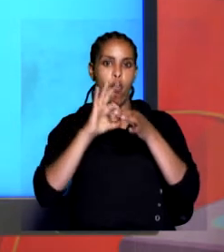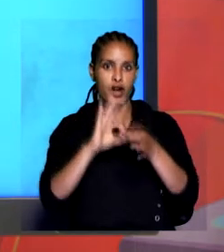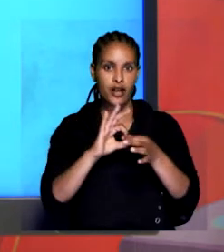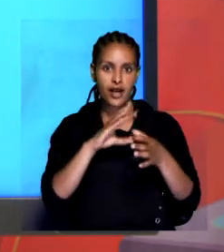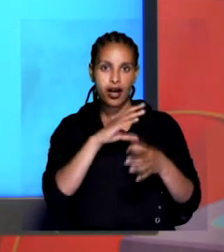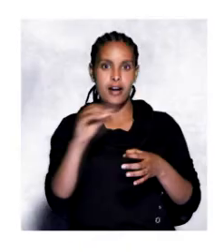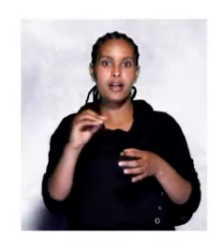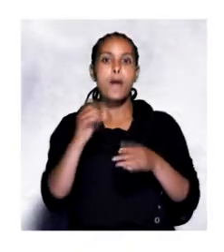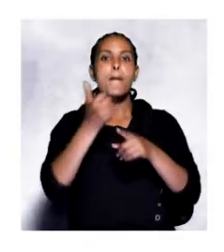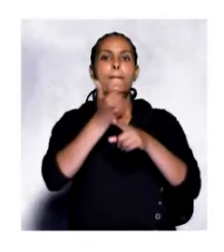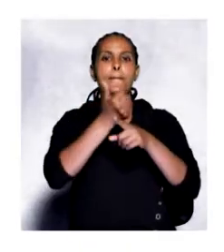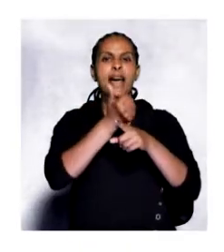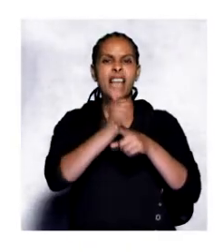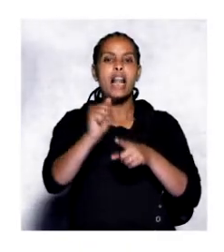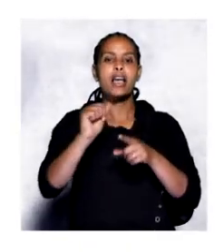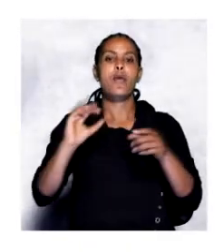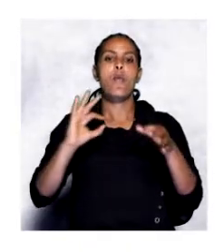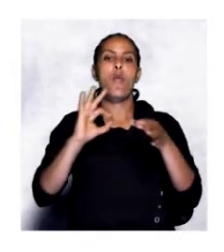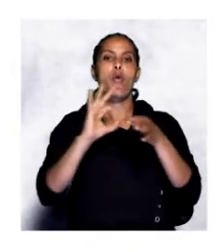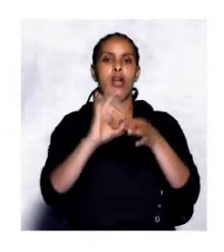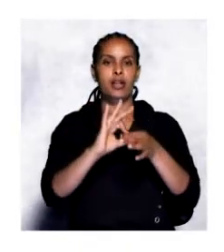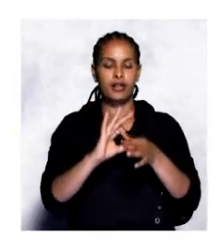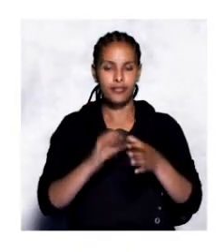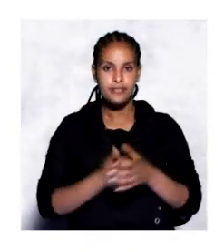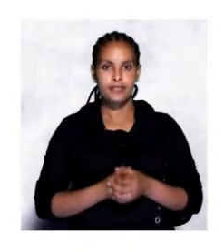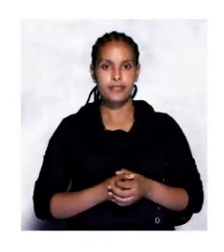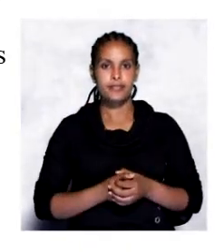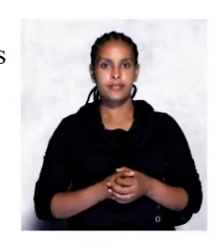and metallic bonding.